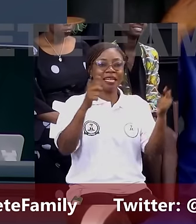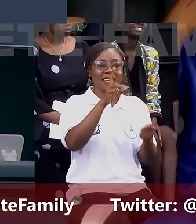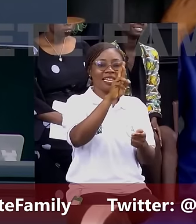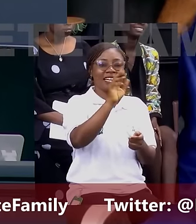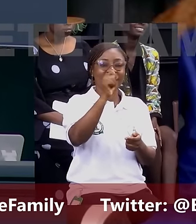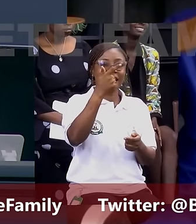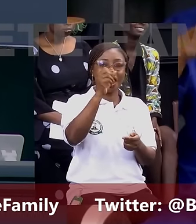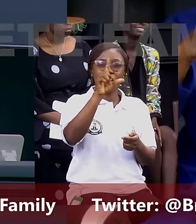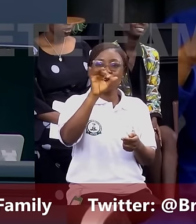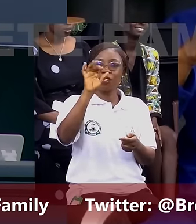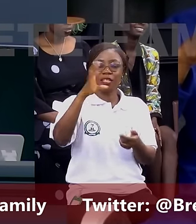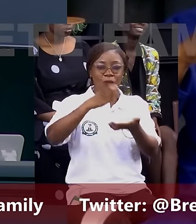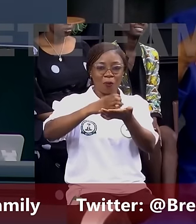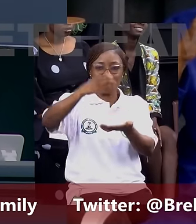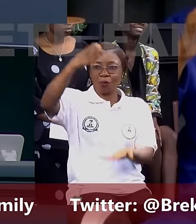remain.